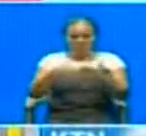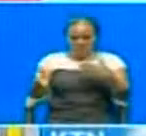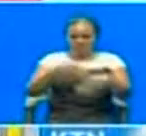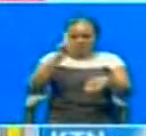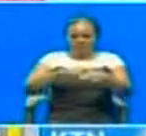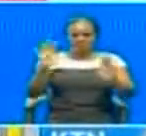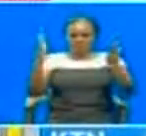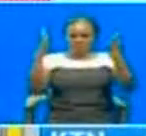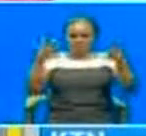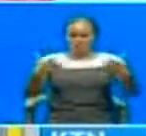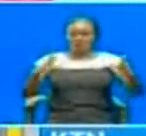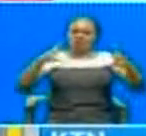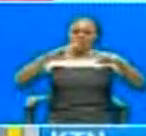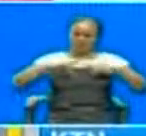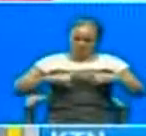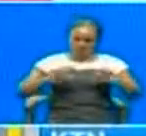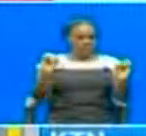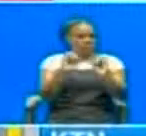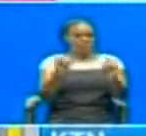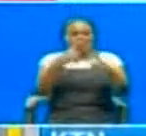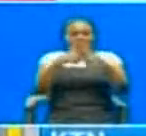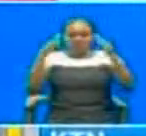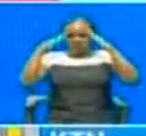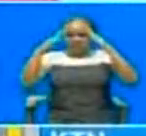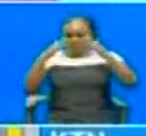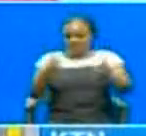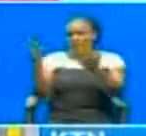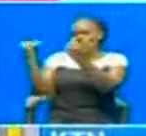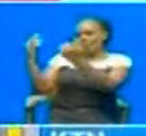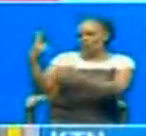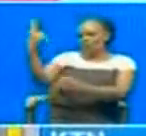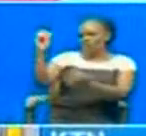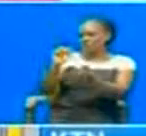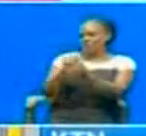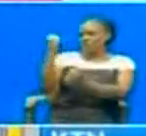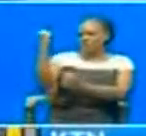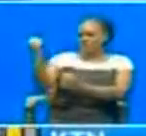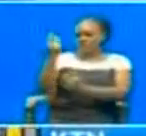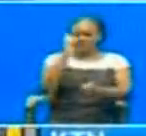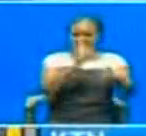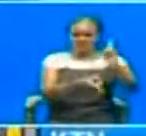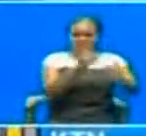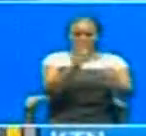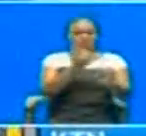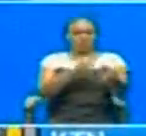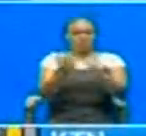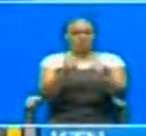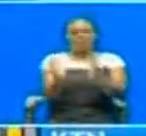to celebrate or take a rest, but rather a time to focus on the upcoming 2015 track season. My plans ni